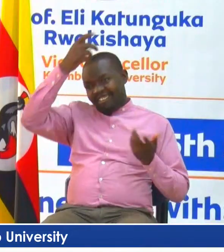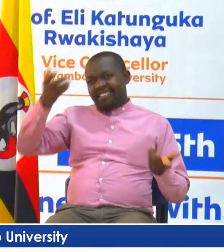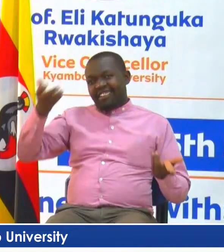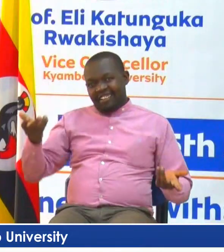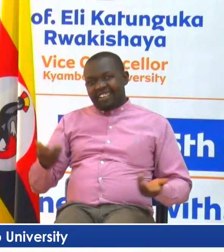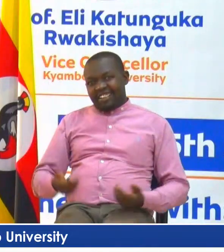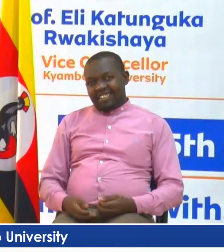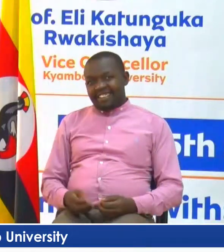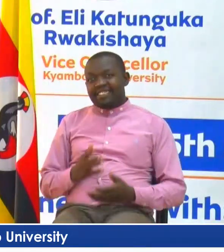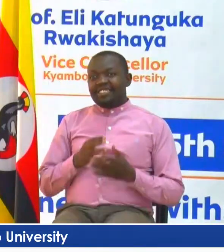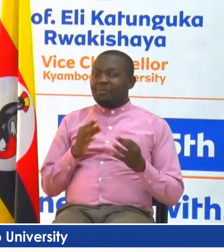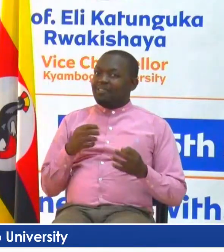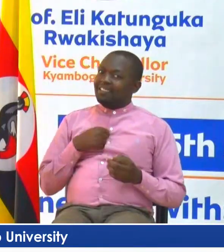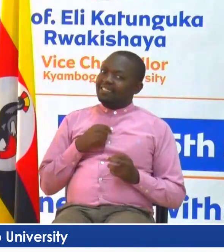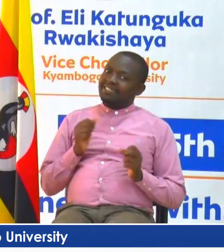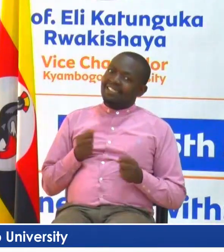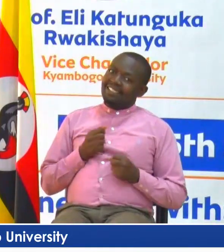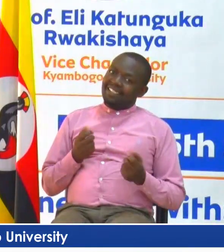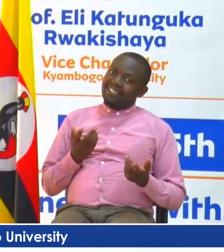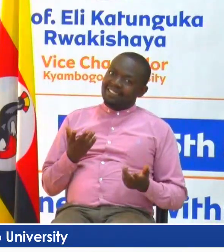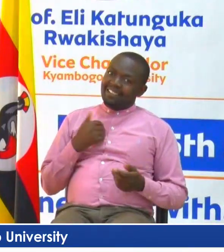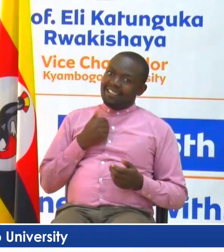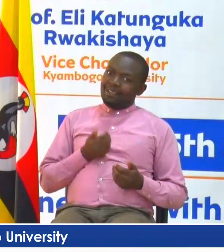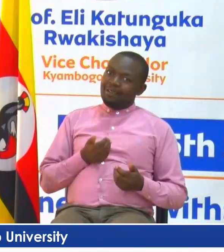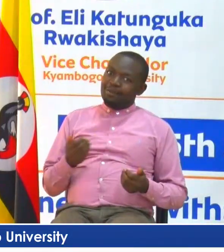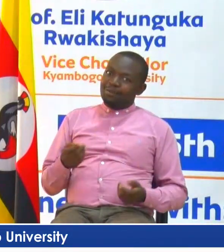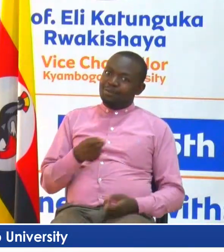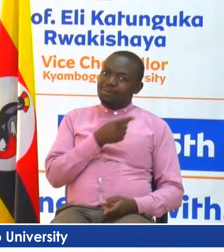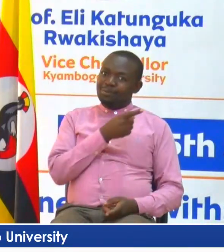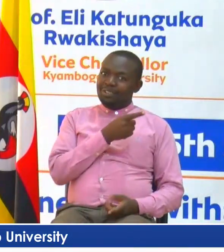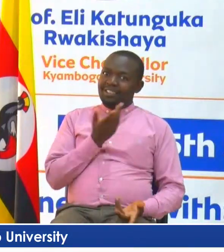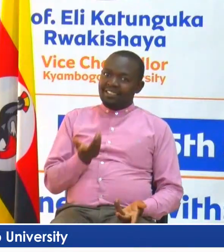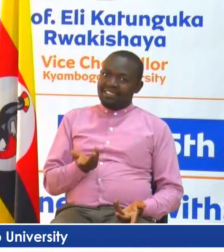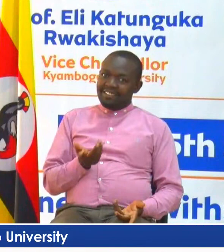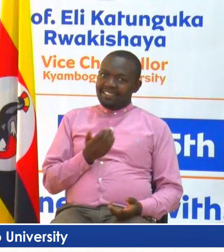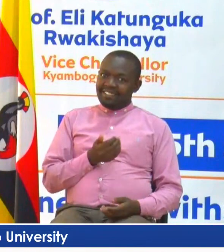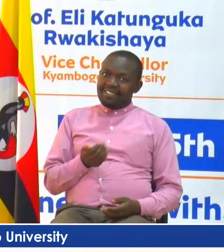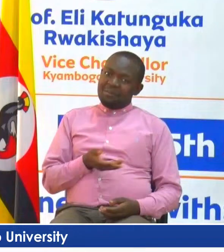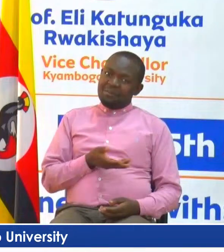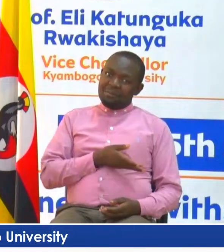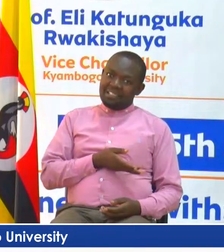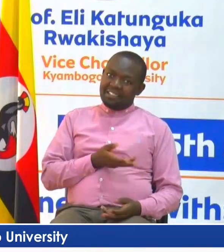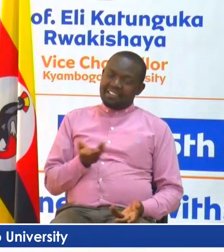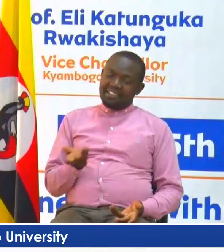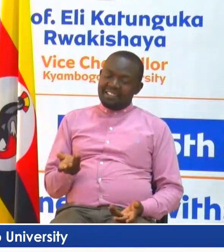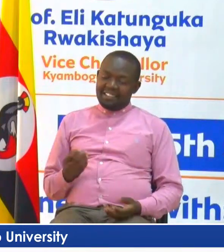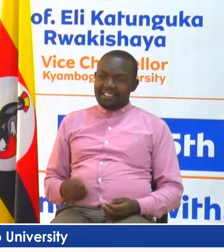Some things may not apply. I have children to feed. And so for you,